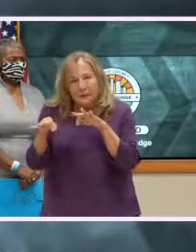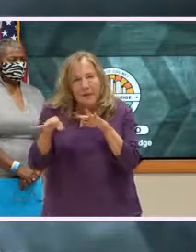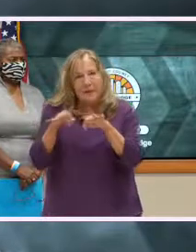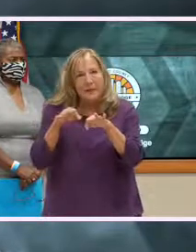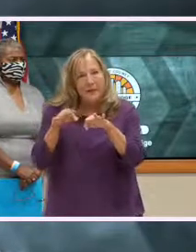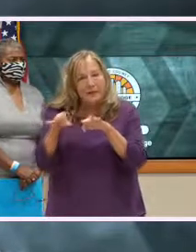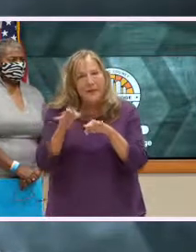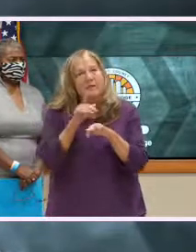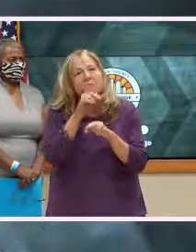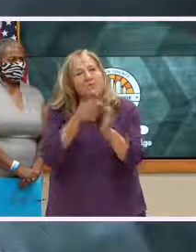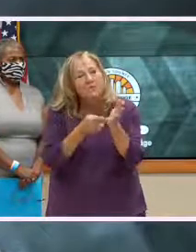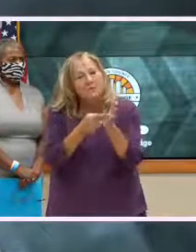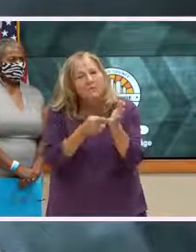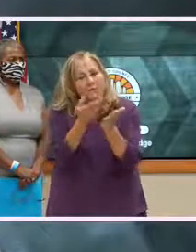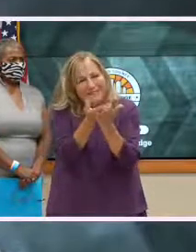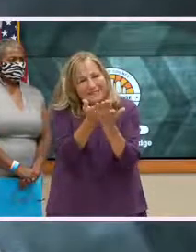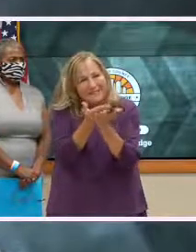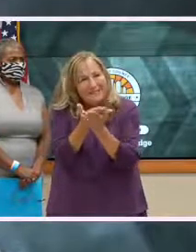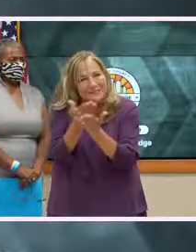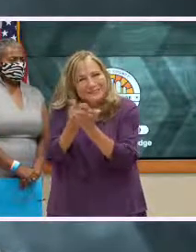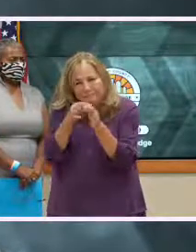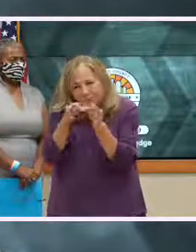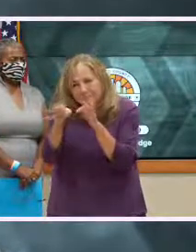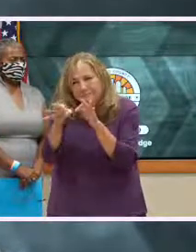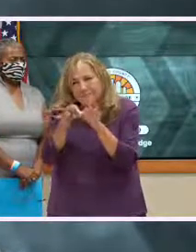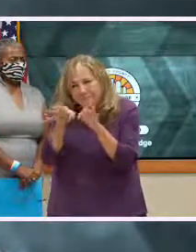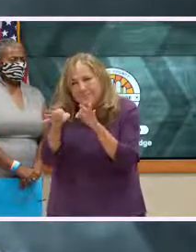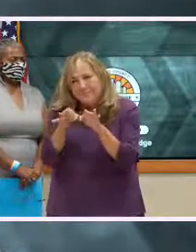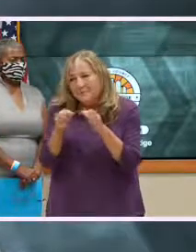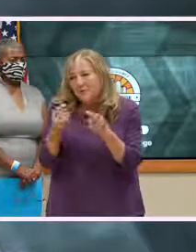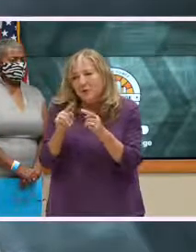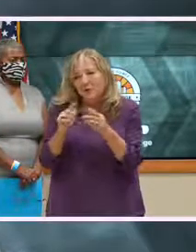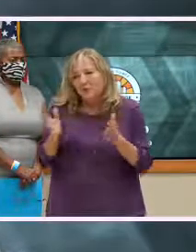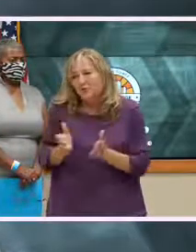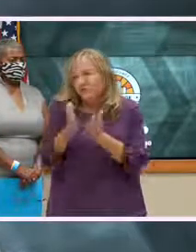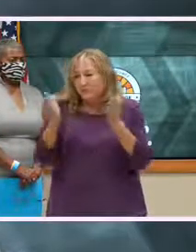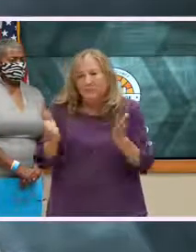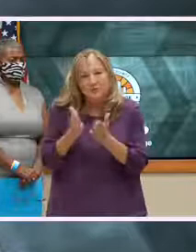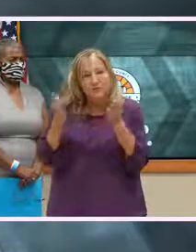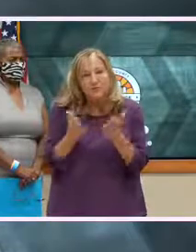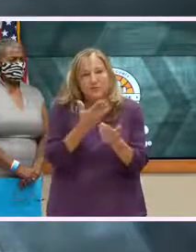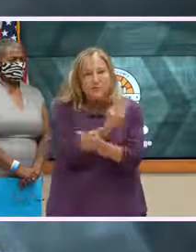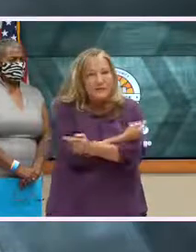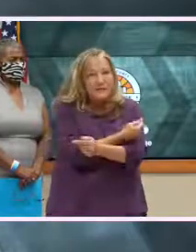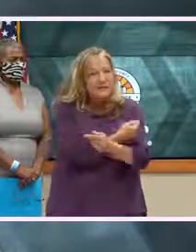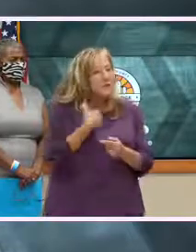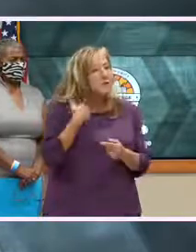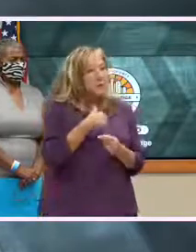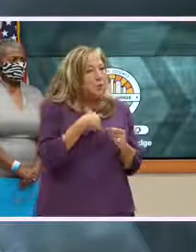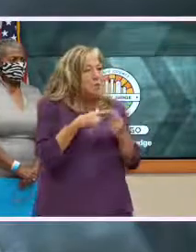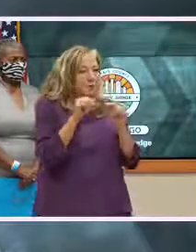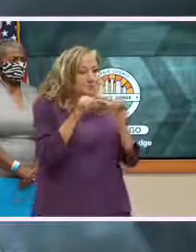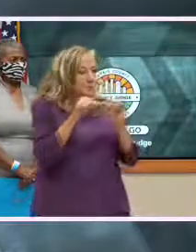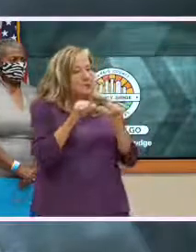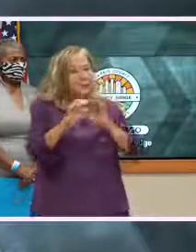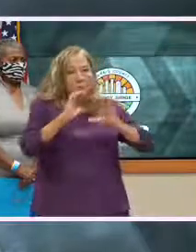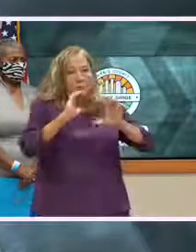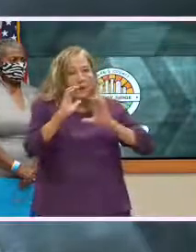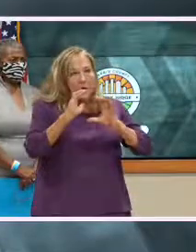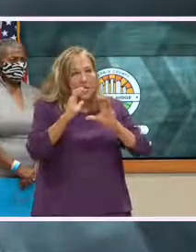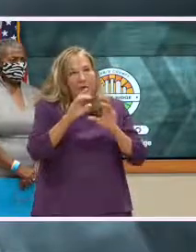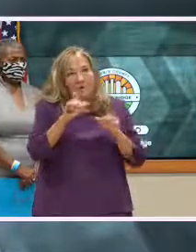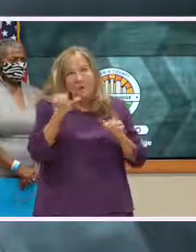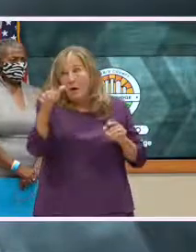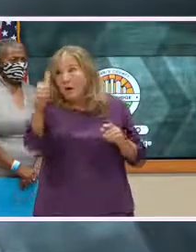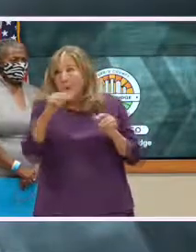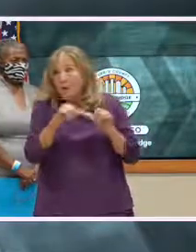and effective. We're going to continue doing everything we can. We're in communication with other jurisdictions to share what other ideas they have to